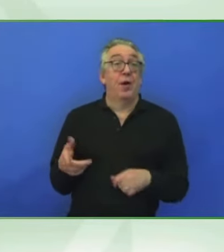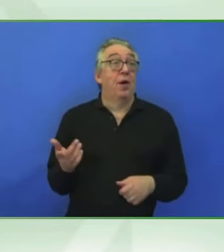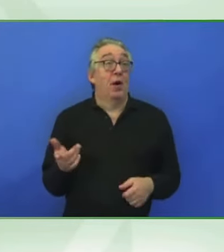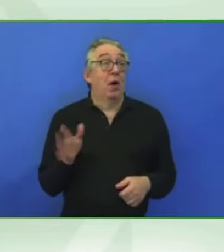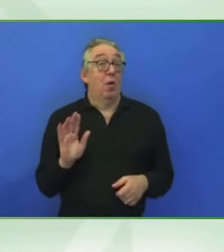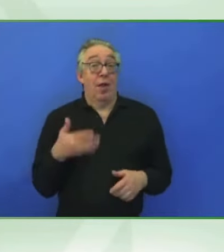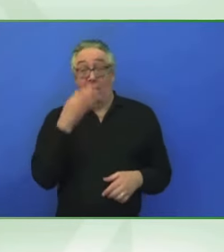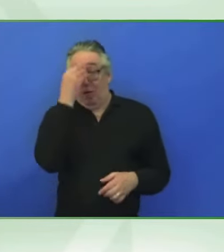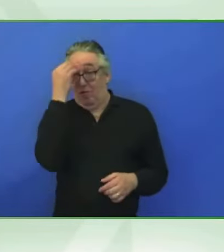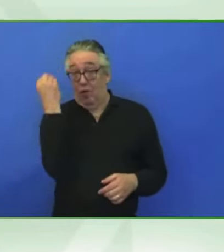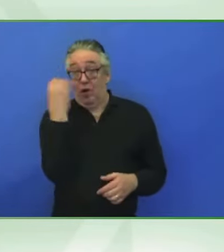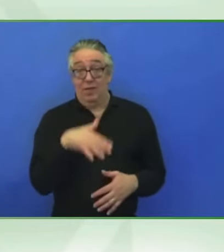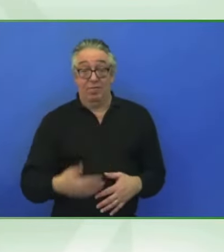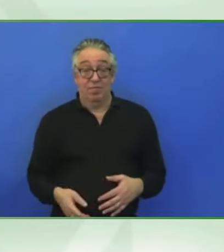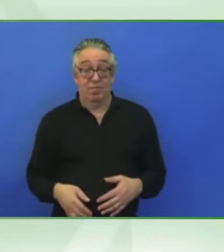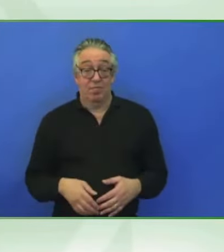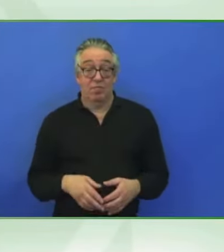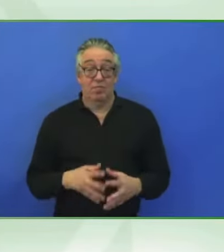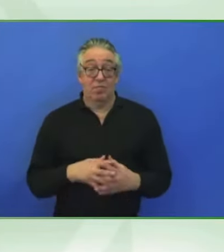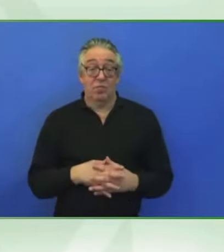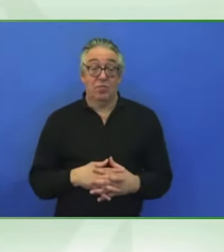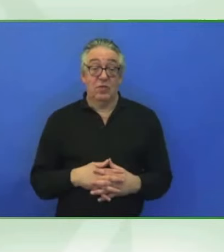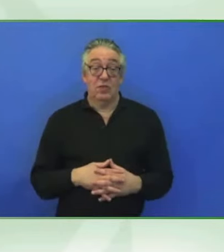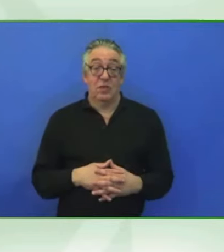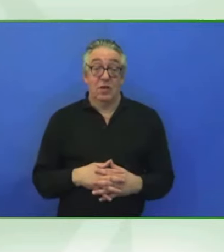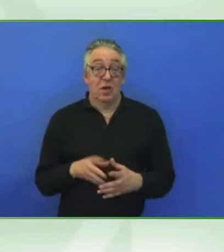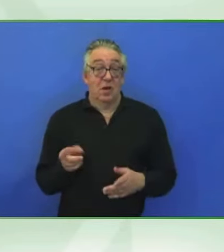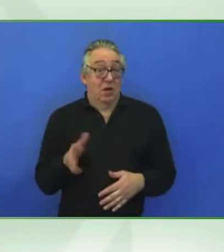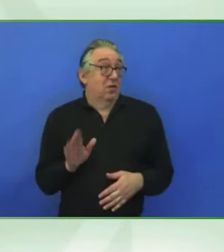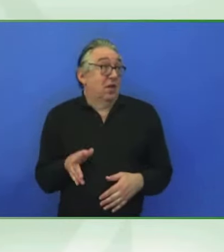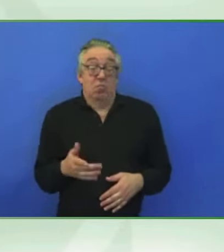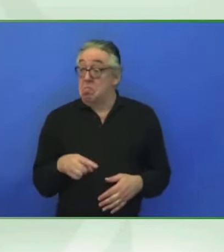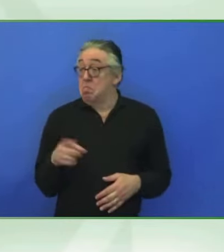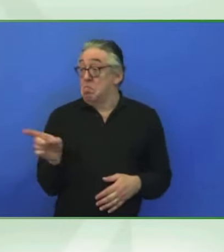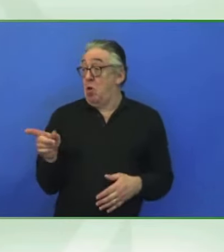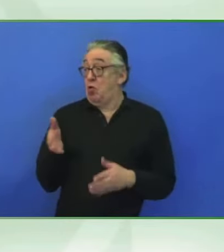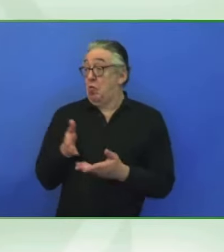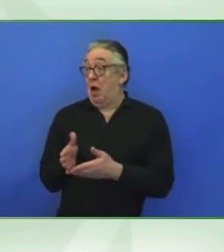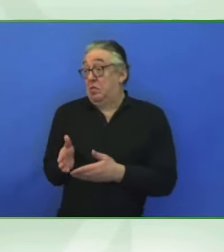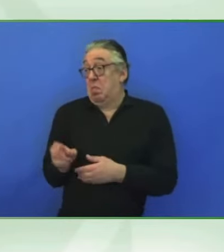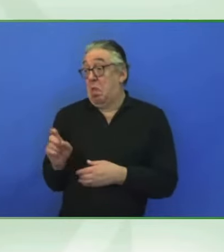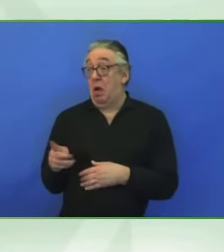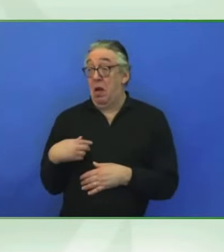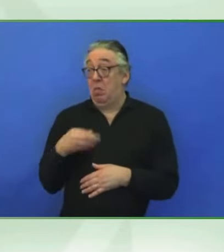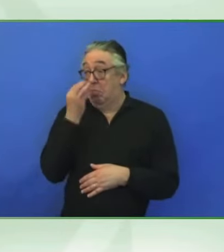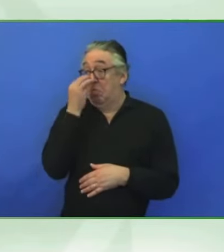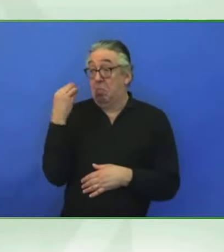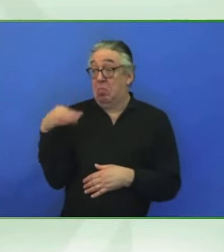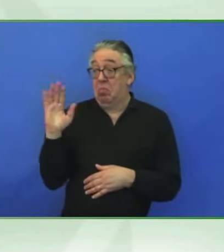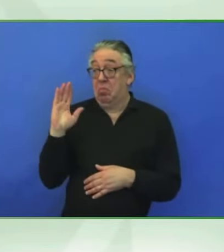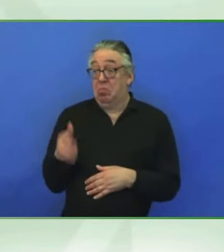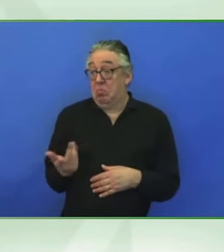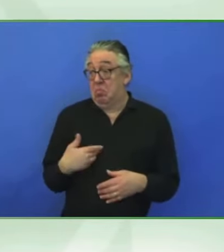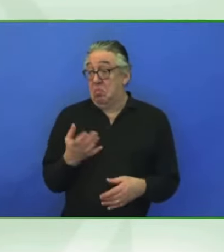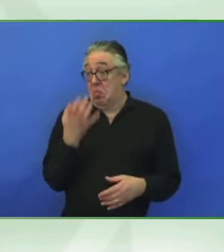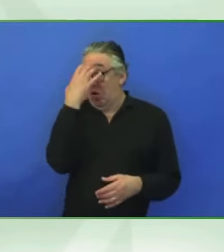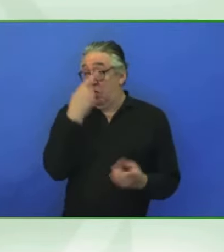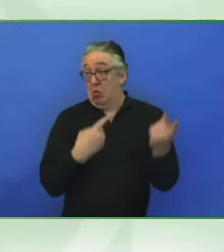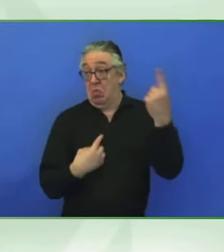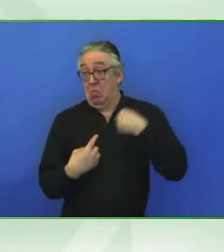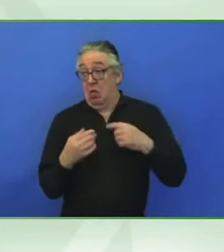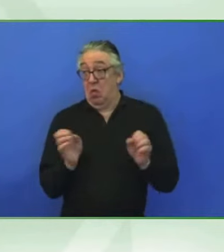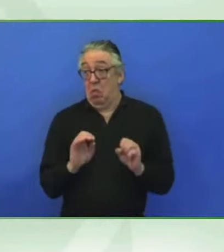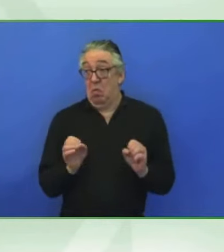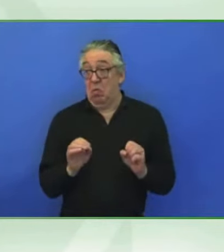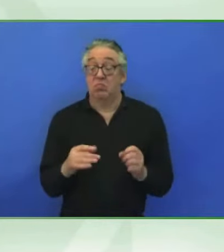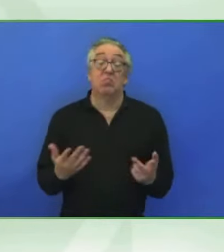may think you have rights, but we're not going to do anything about it. And it maybe is building on the other question, what can be done to make